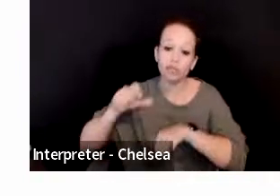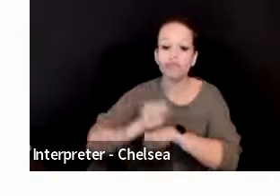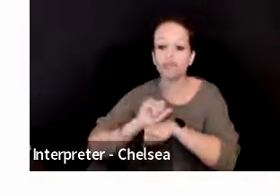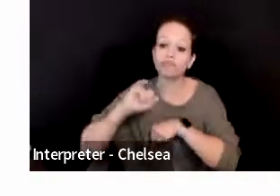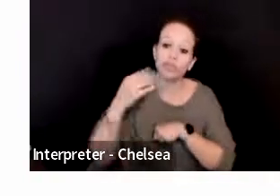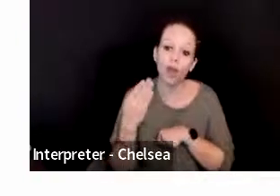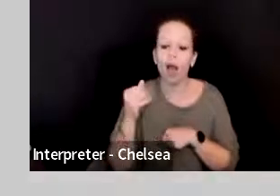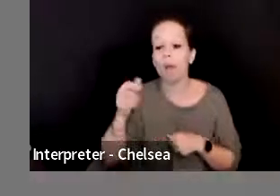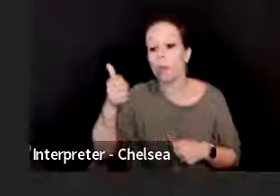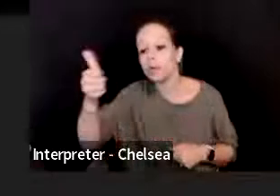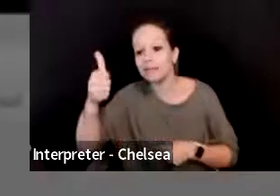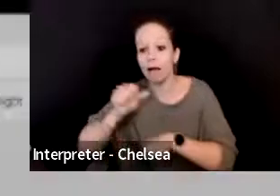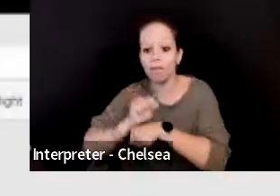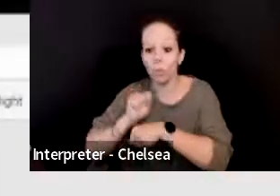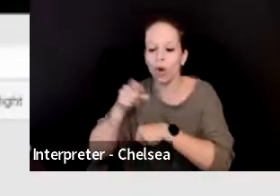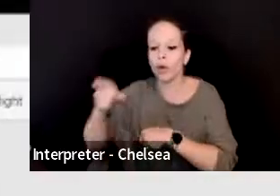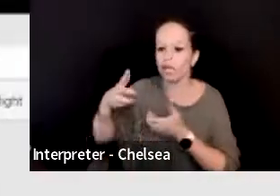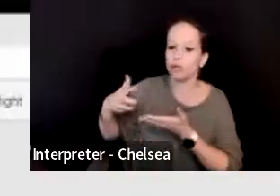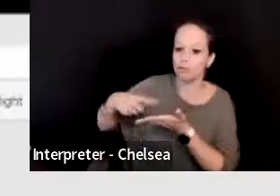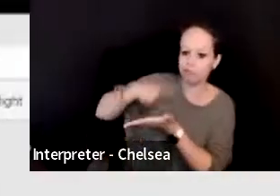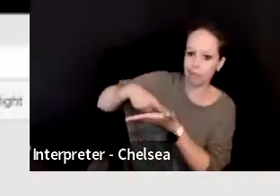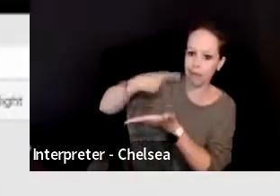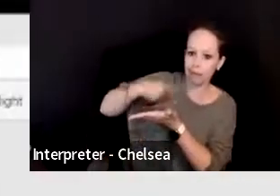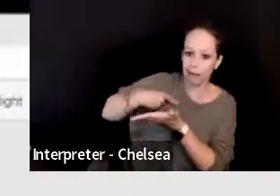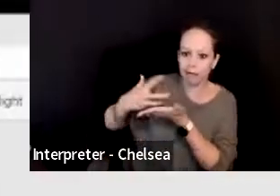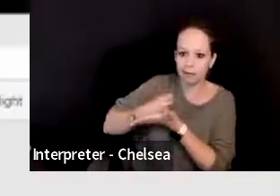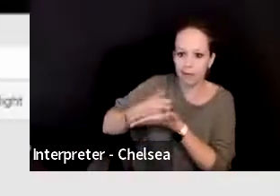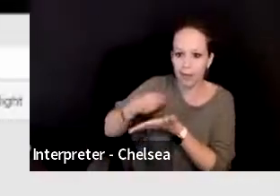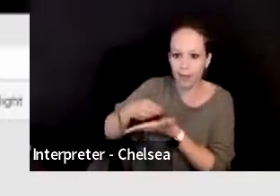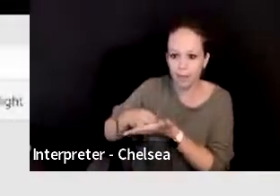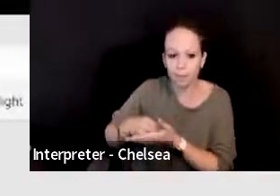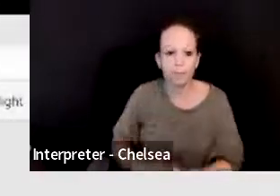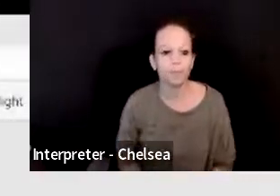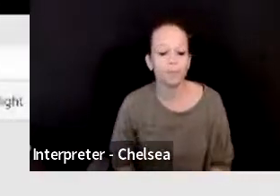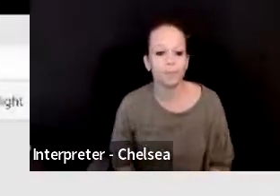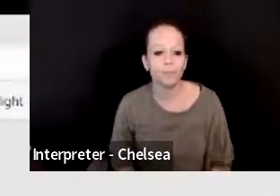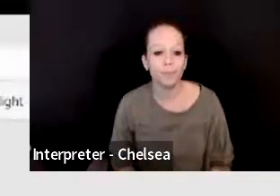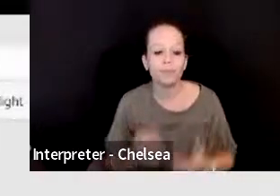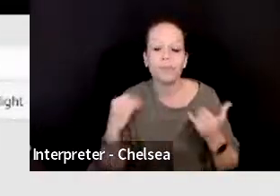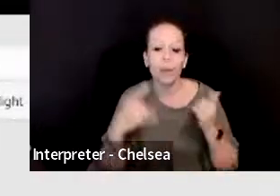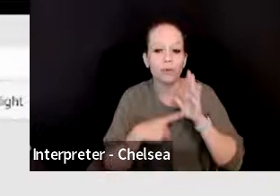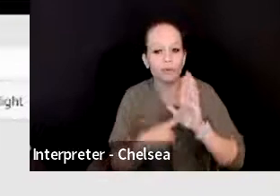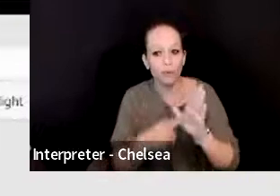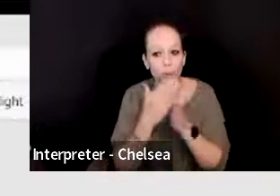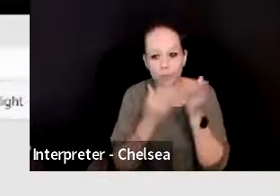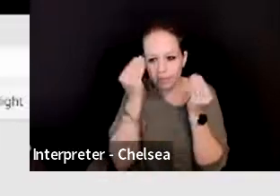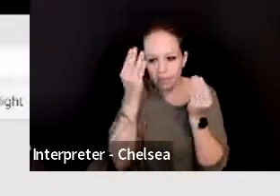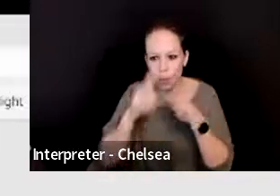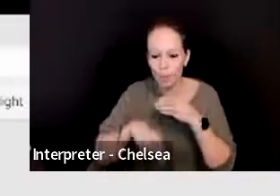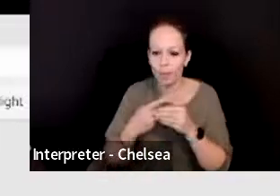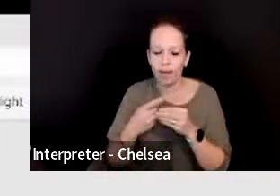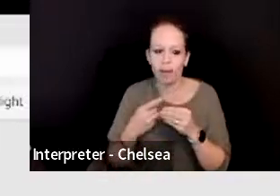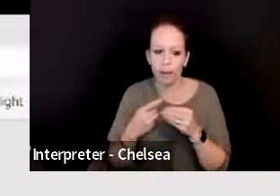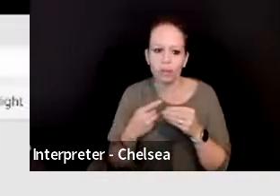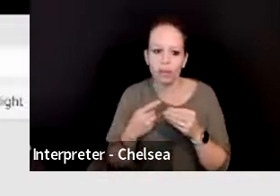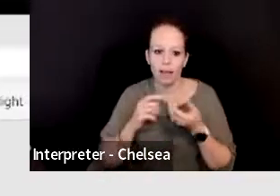are self-employed. I'd now like to share information with you from Social Security's book, Working While Disabled, How We